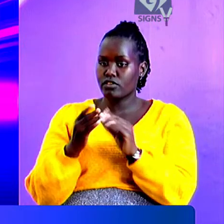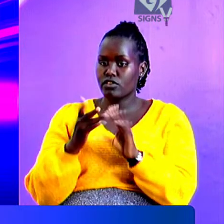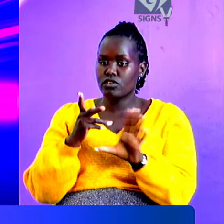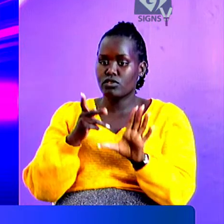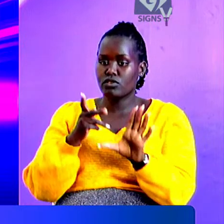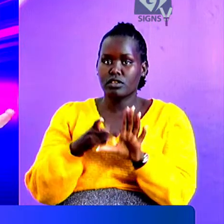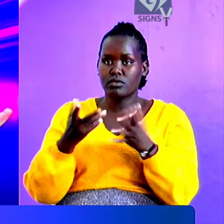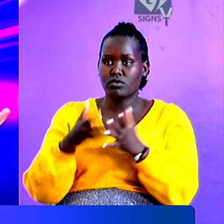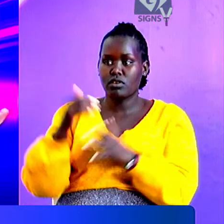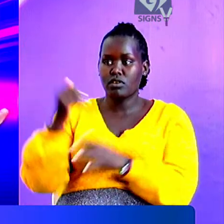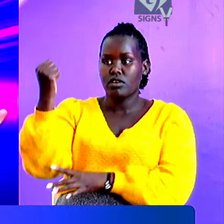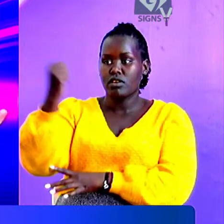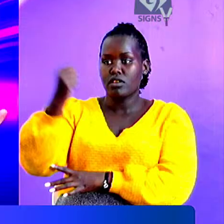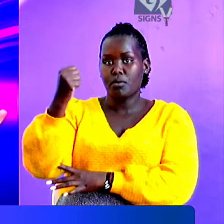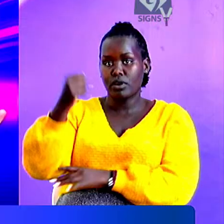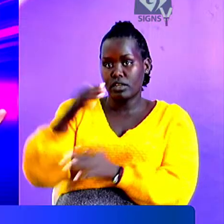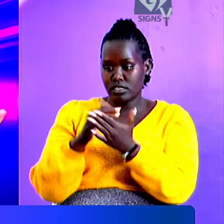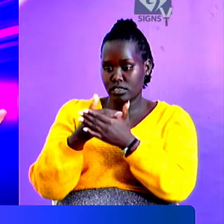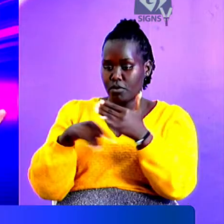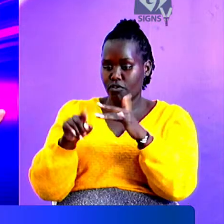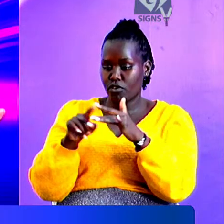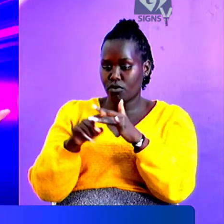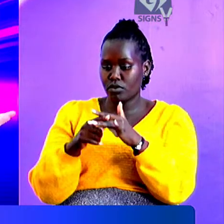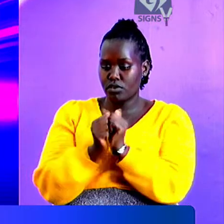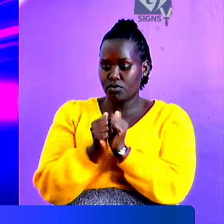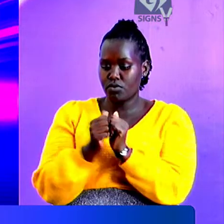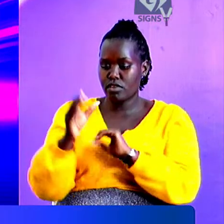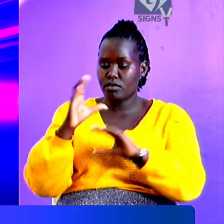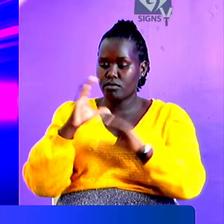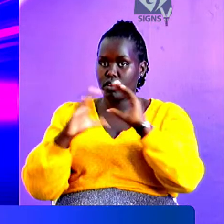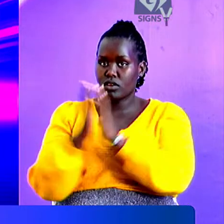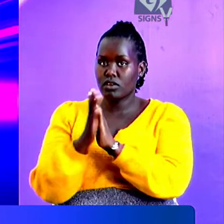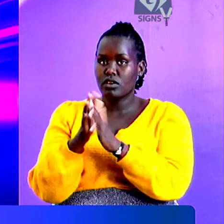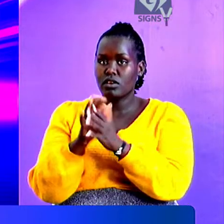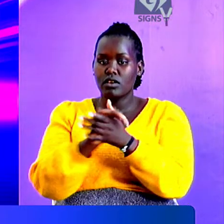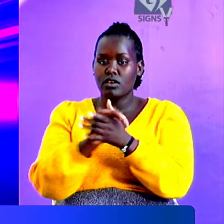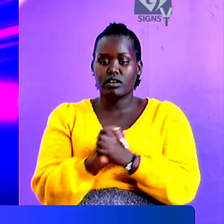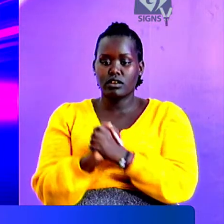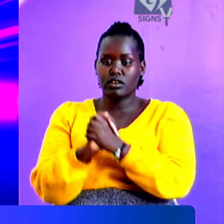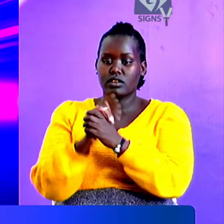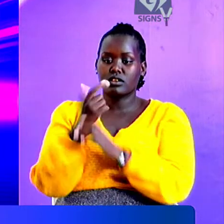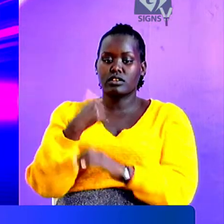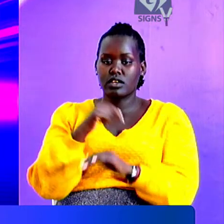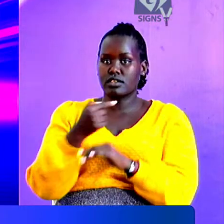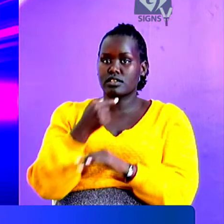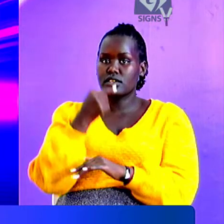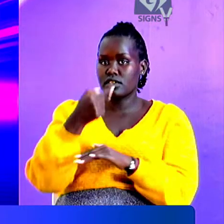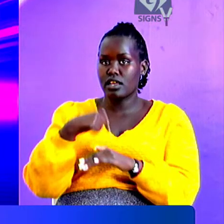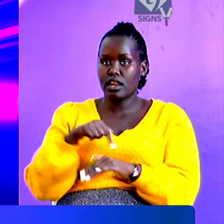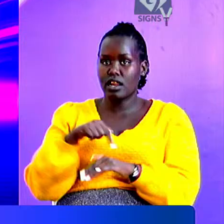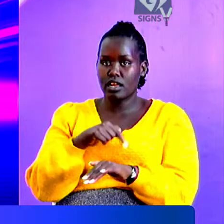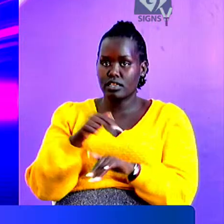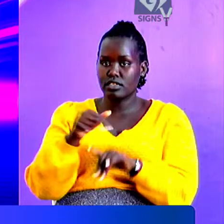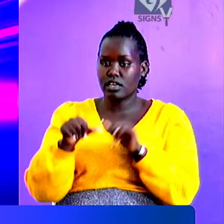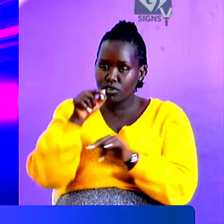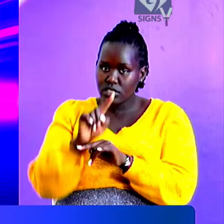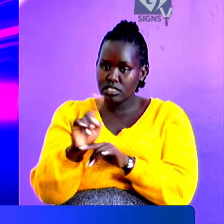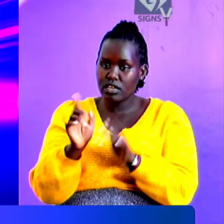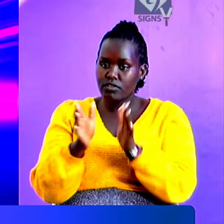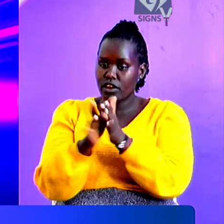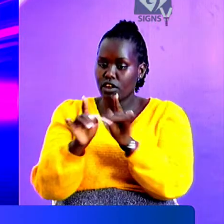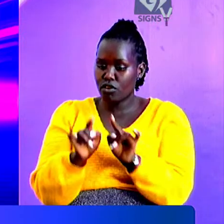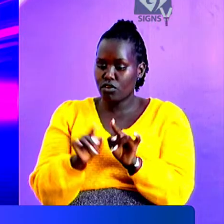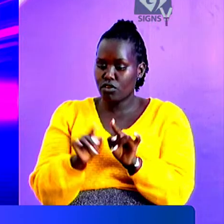politics? Before we start the conversation, kindly greet us this morning and tell us a little bit about yourself and